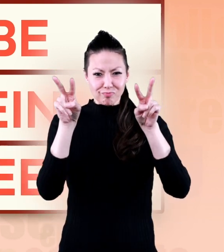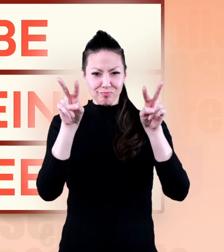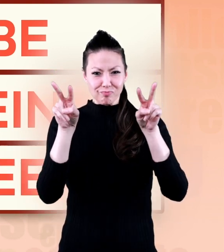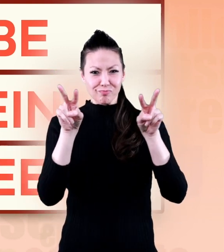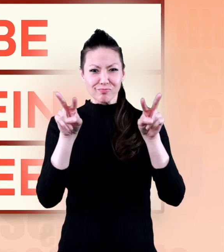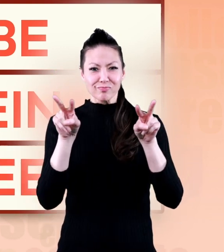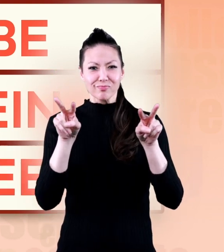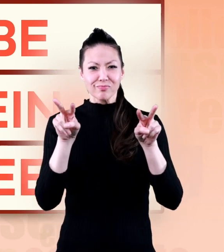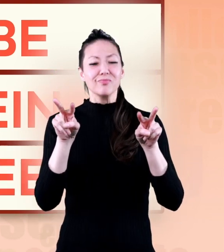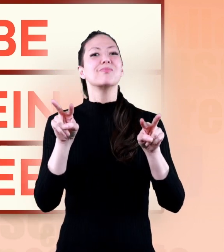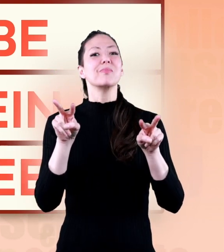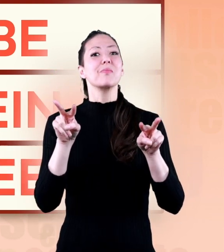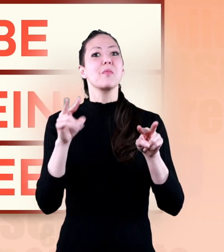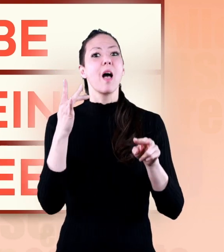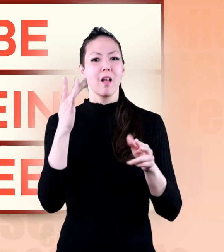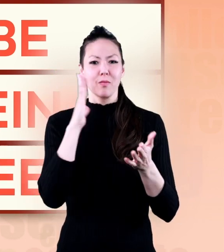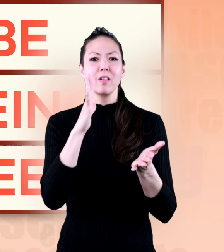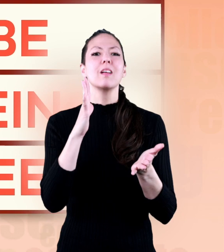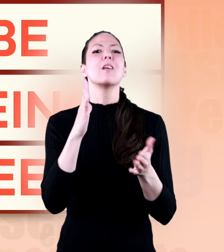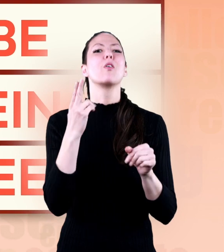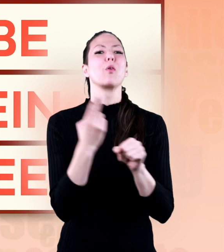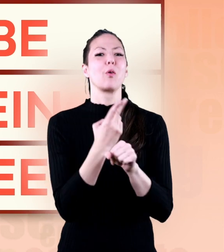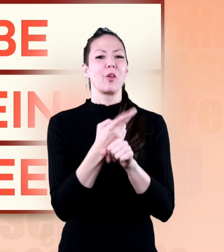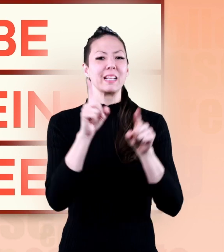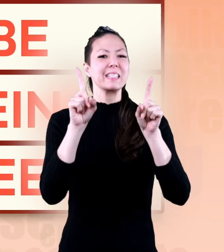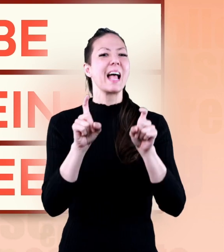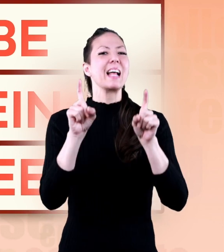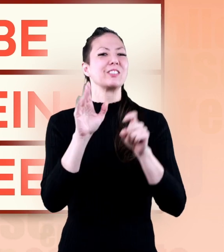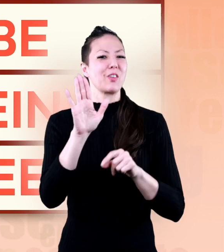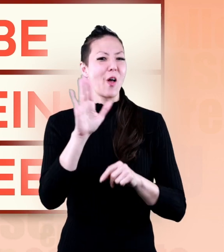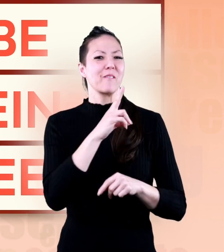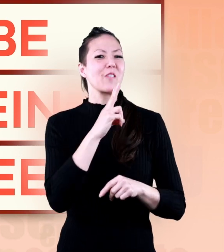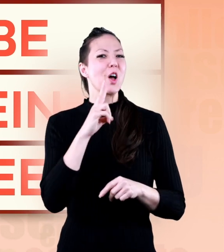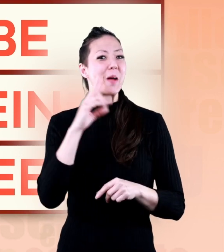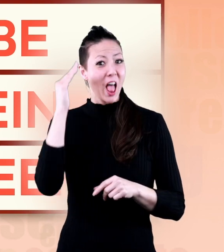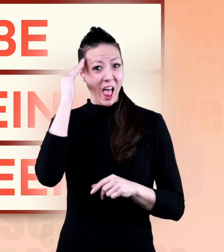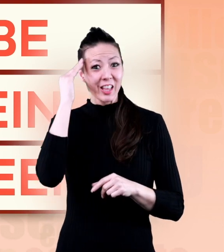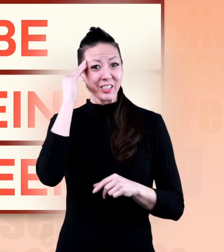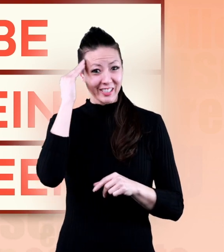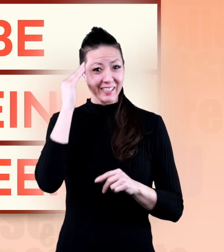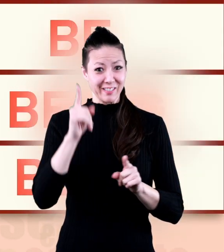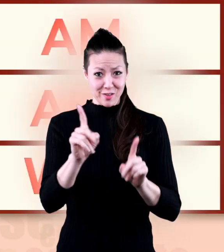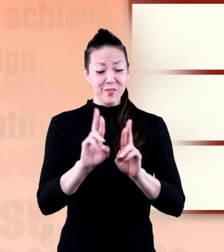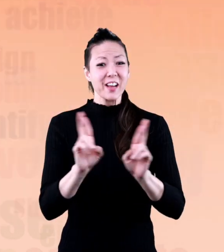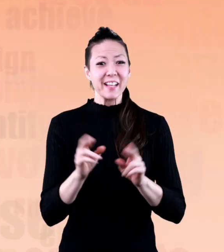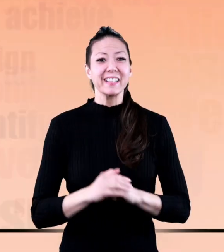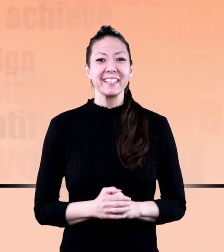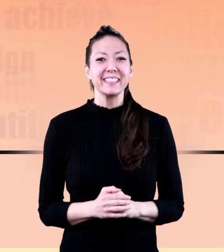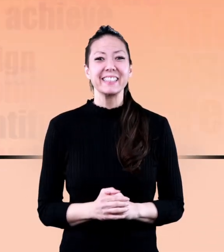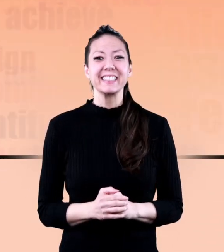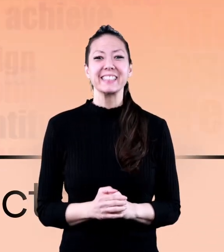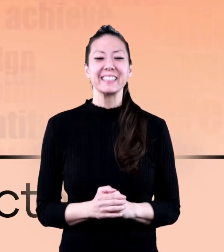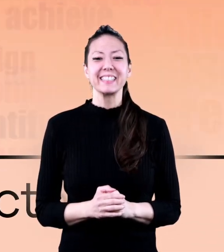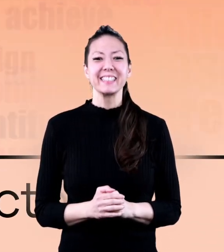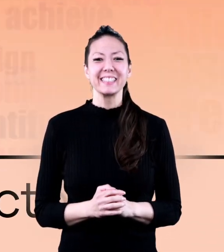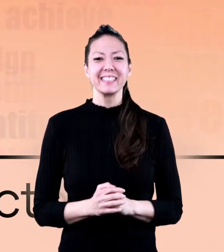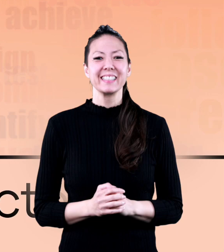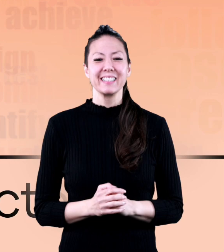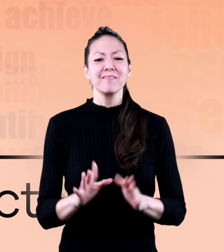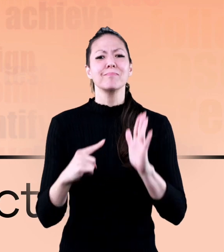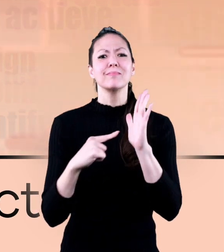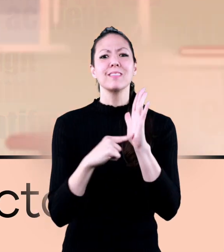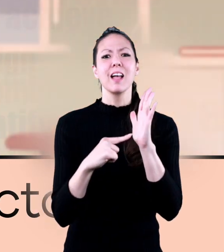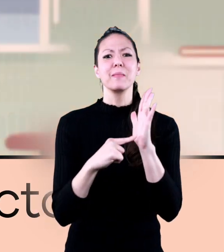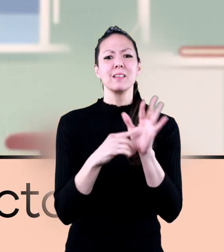a good look at this list because next we are going to test your being verb knowledge. Are you